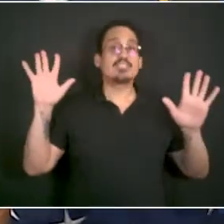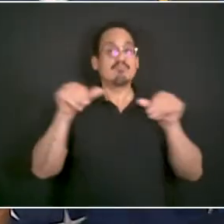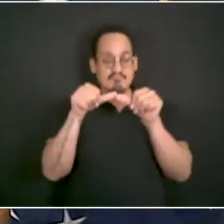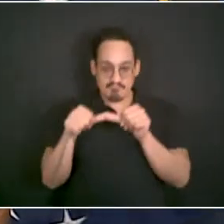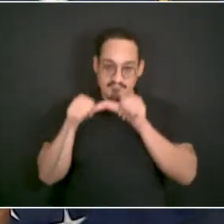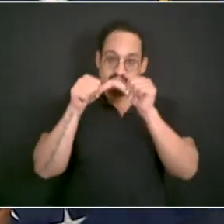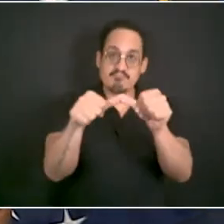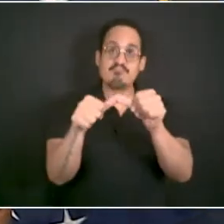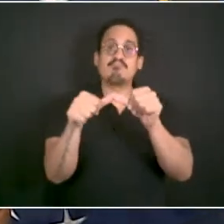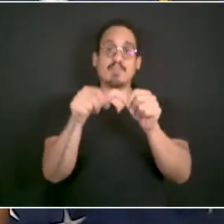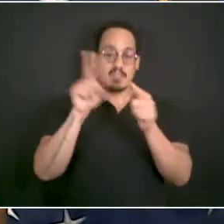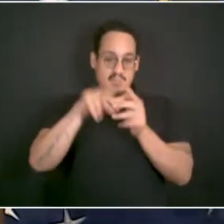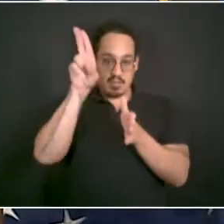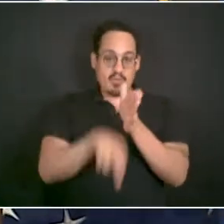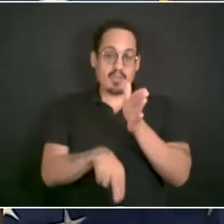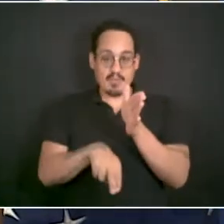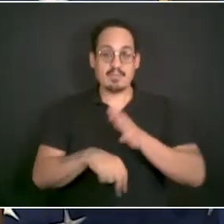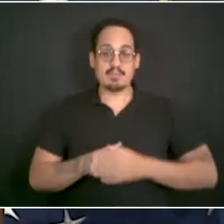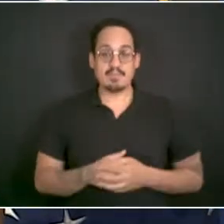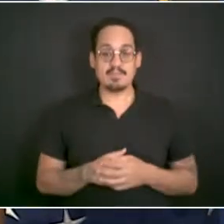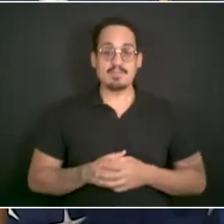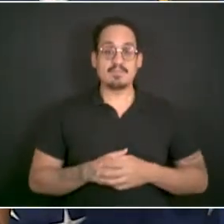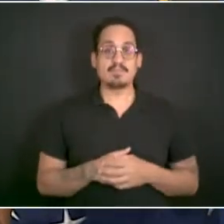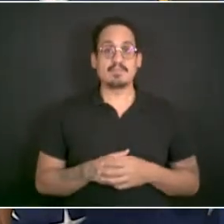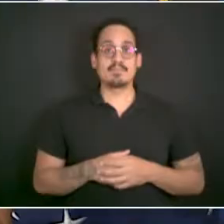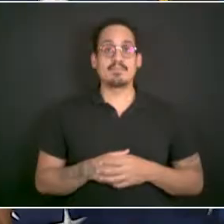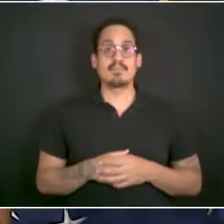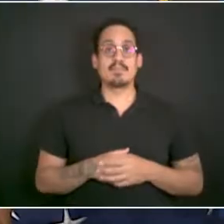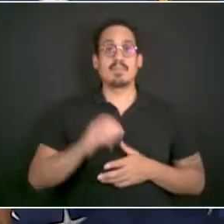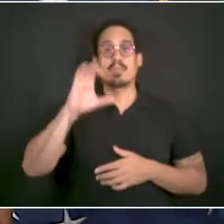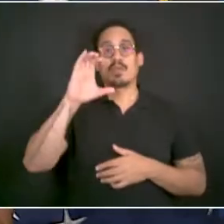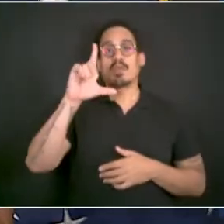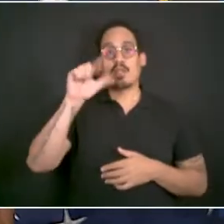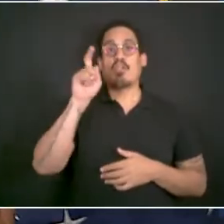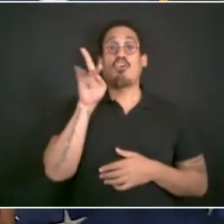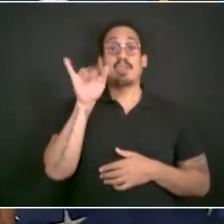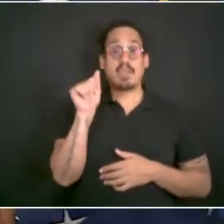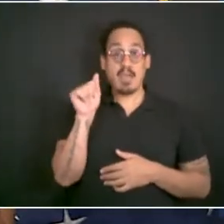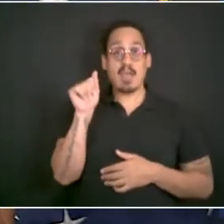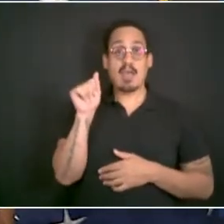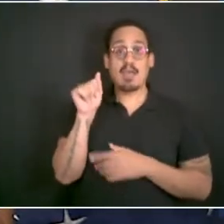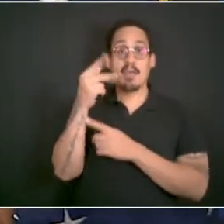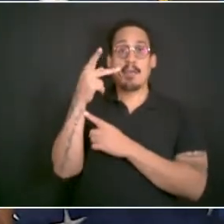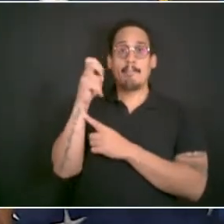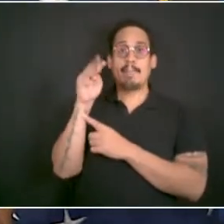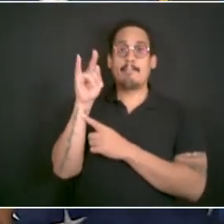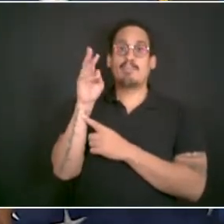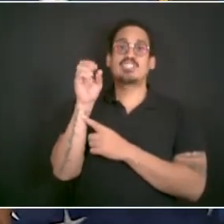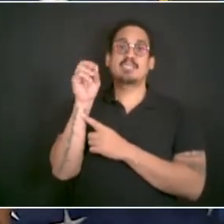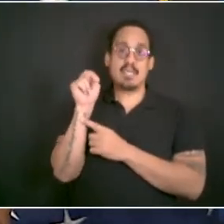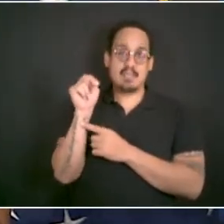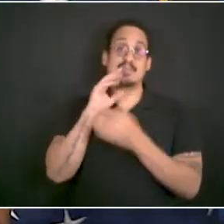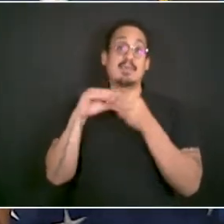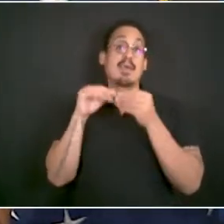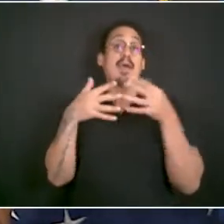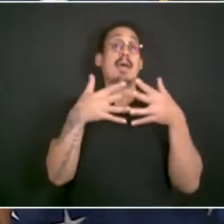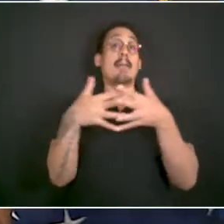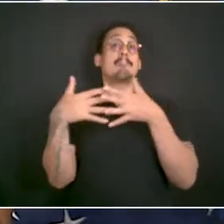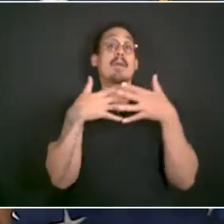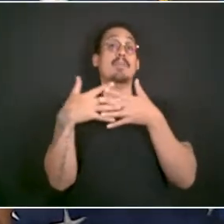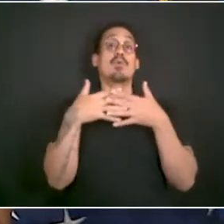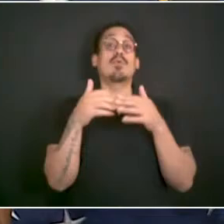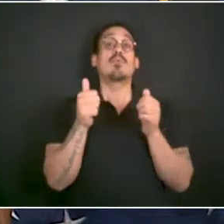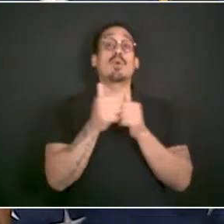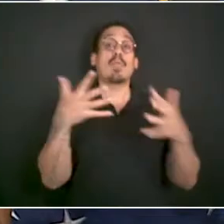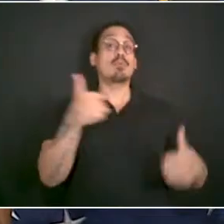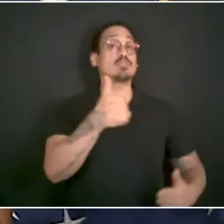quotes I got to leave you with. This is Claudia Pemberton. America without her soldiers is like God without his angels. America without her soldiers is like God without